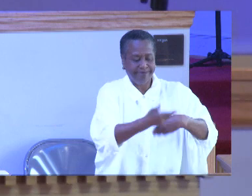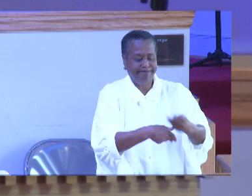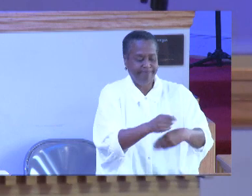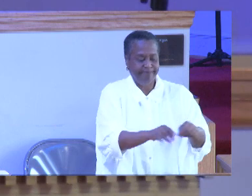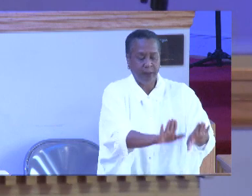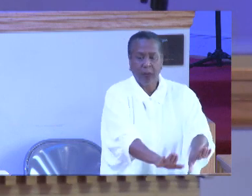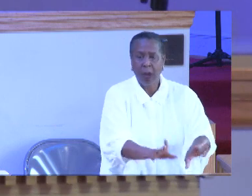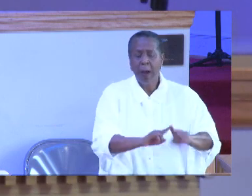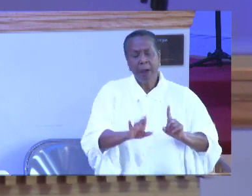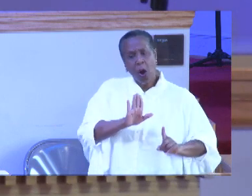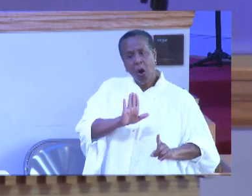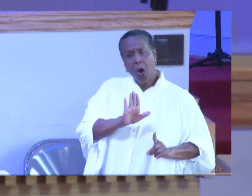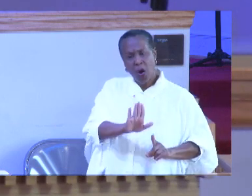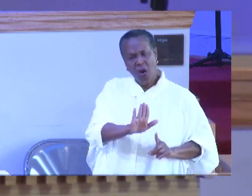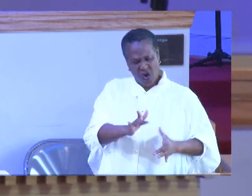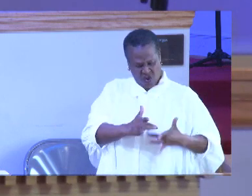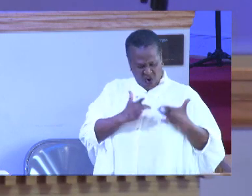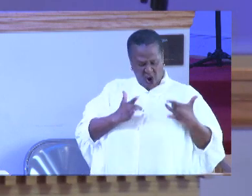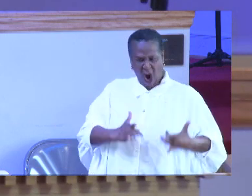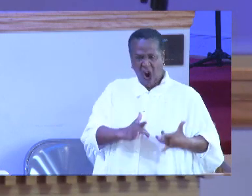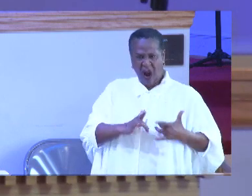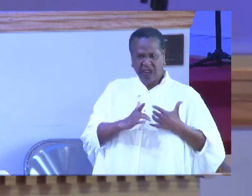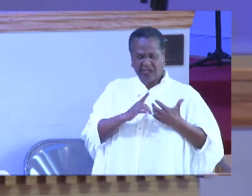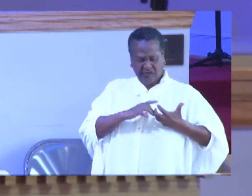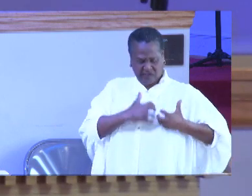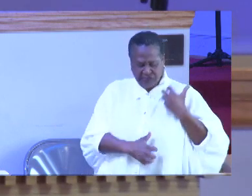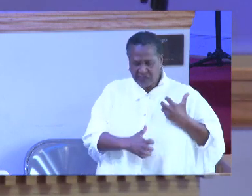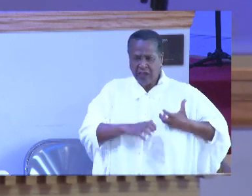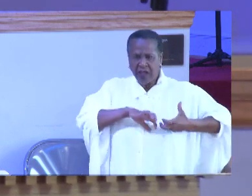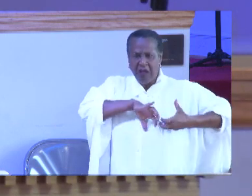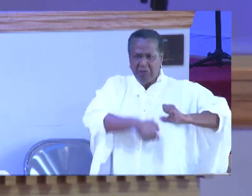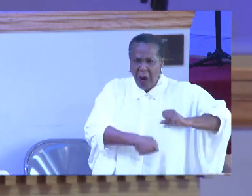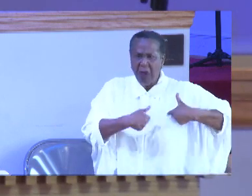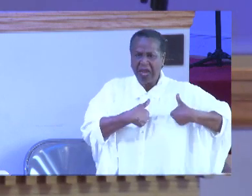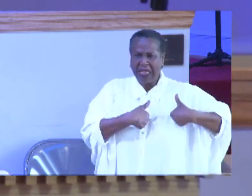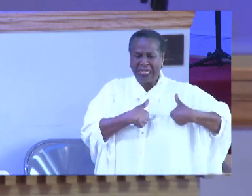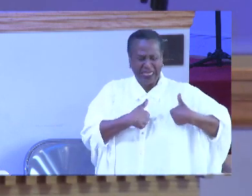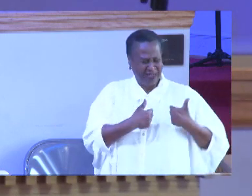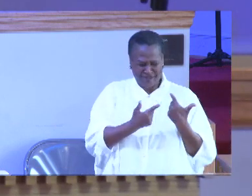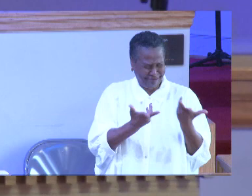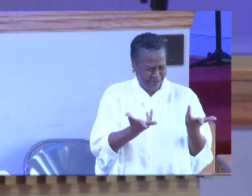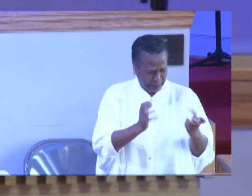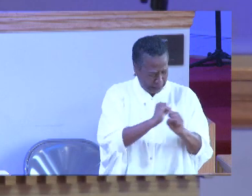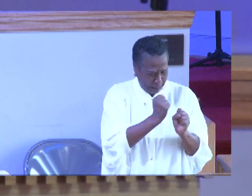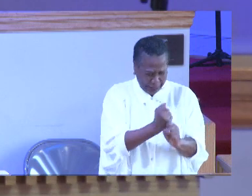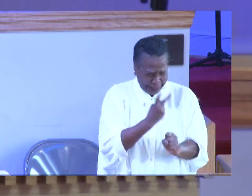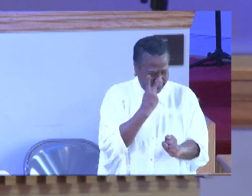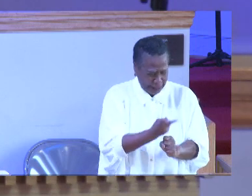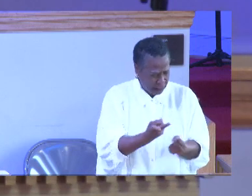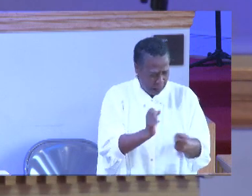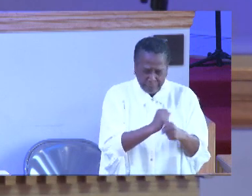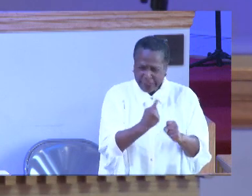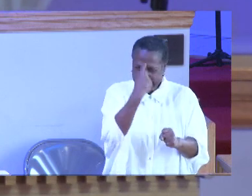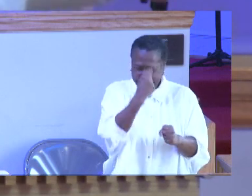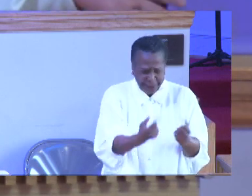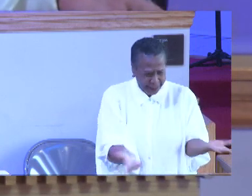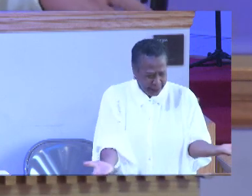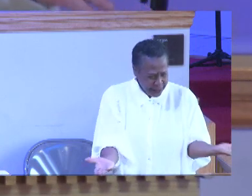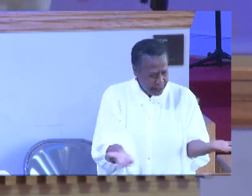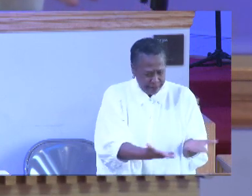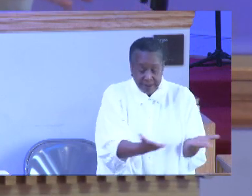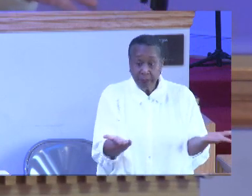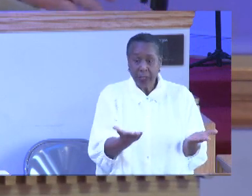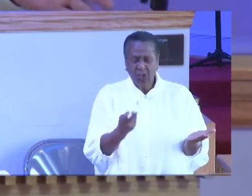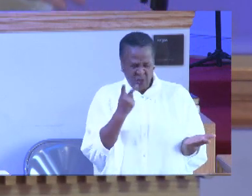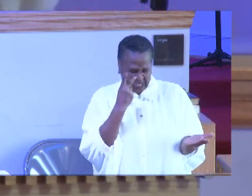But her heart is broken, and evidence doesn't make sense. And so, having seen